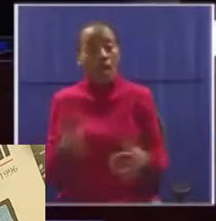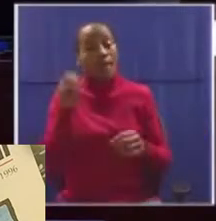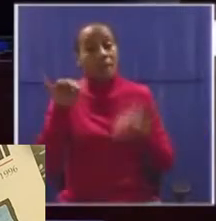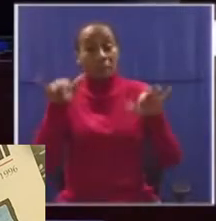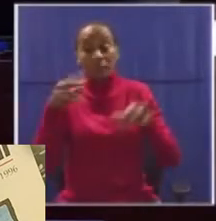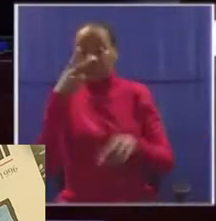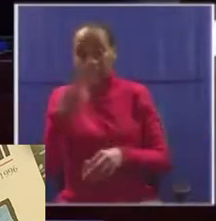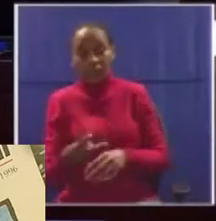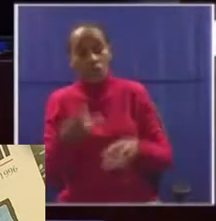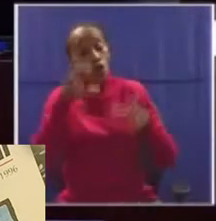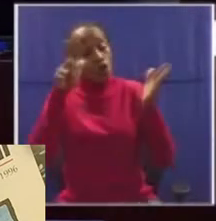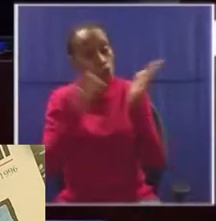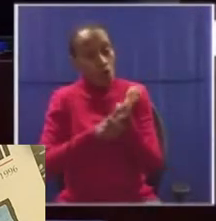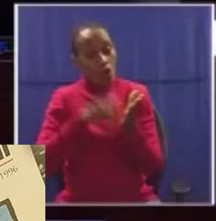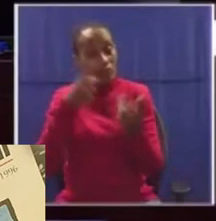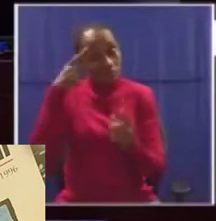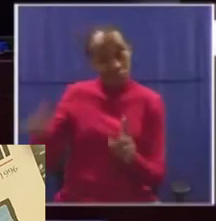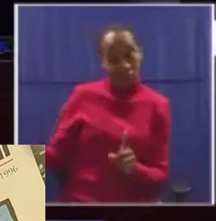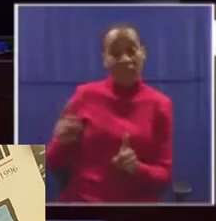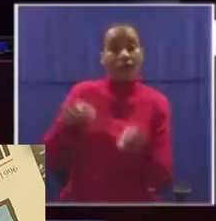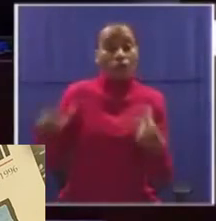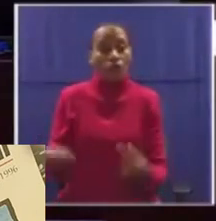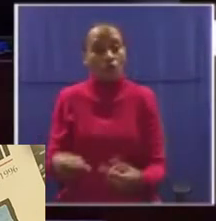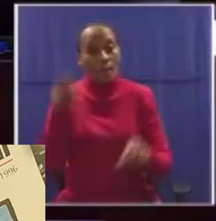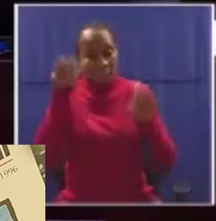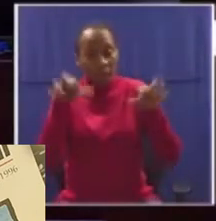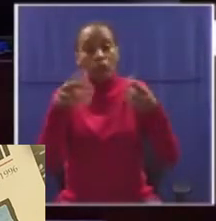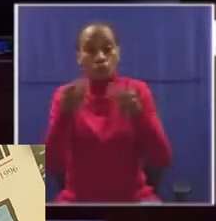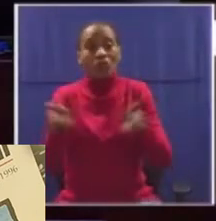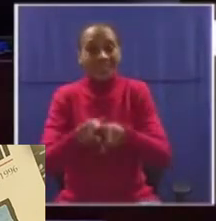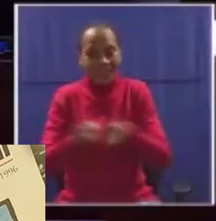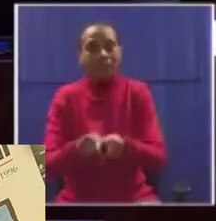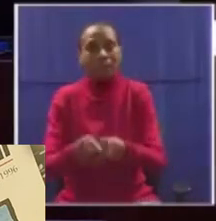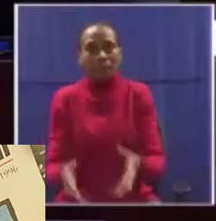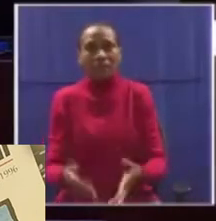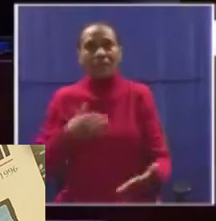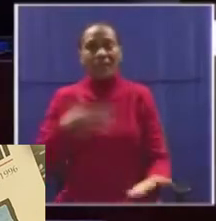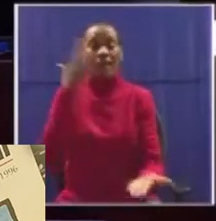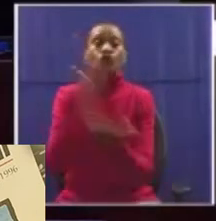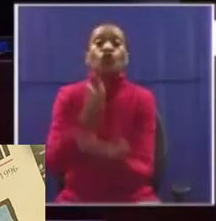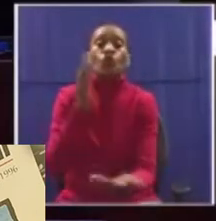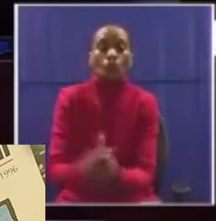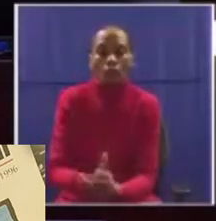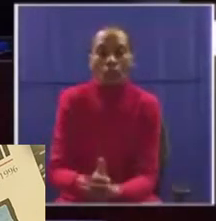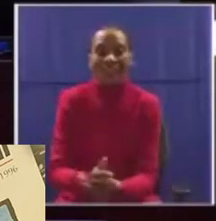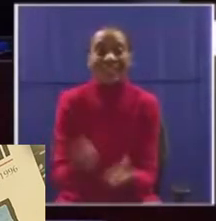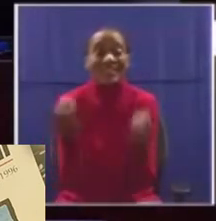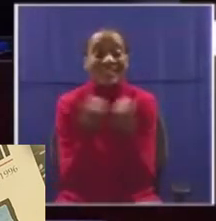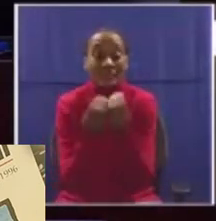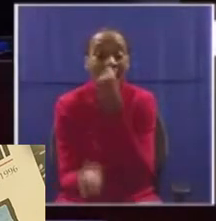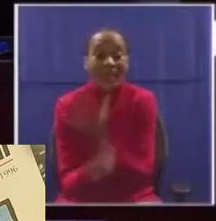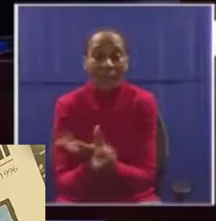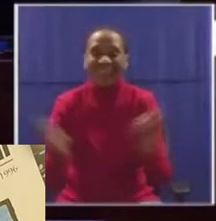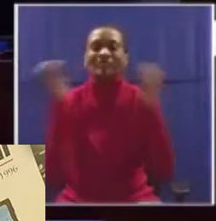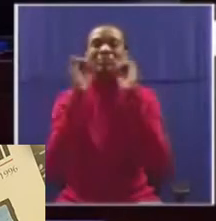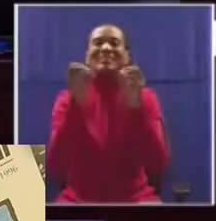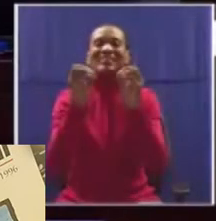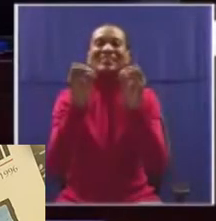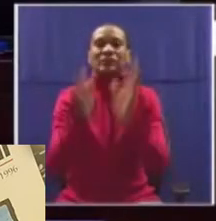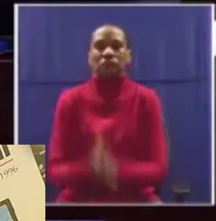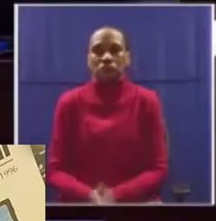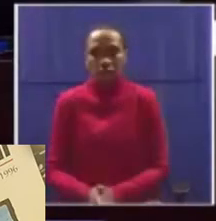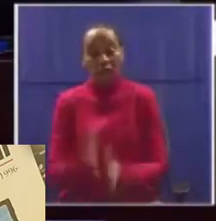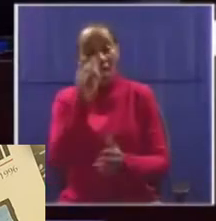breaks it themselves one thing I'm sure of nothing will be done about this